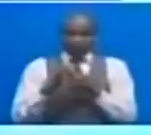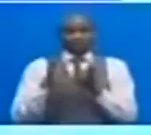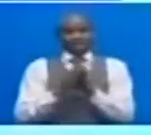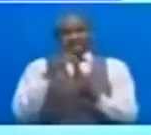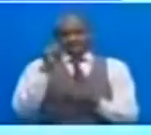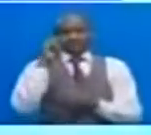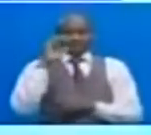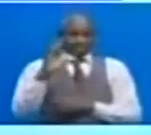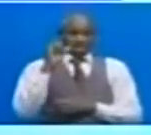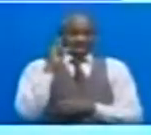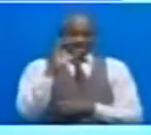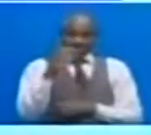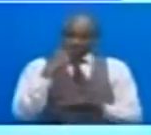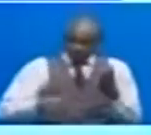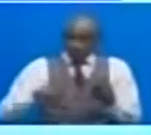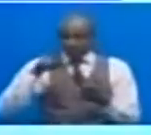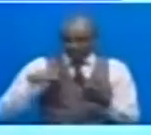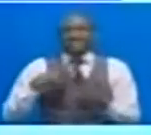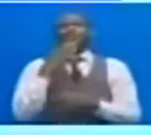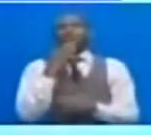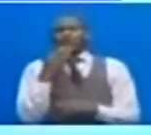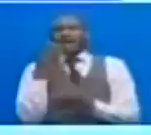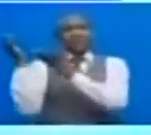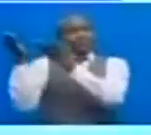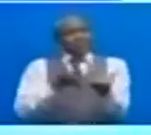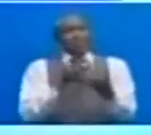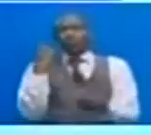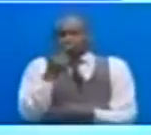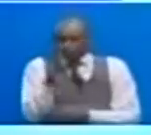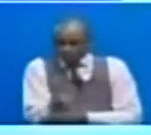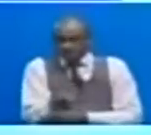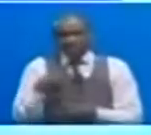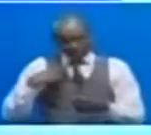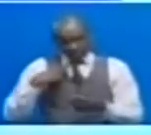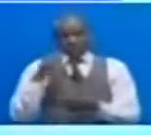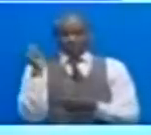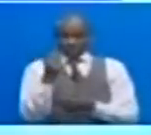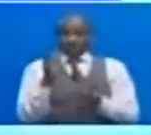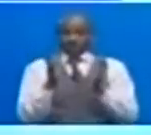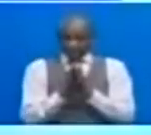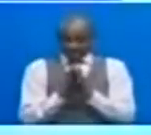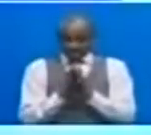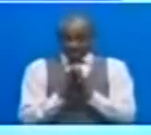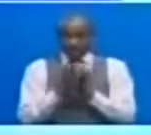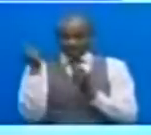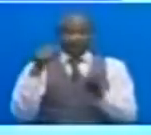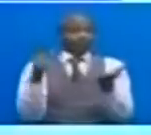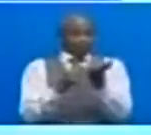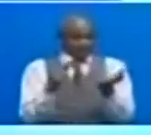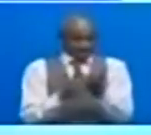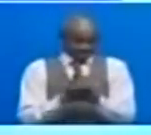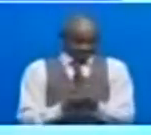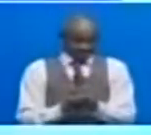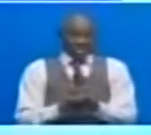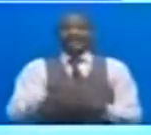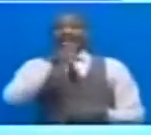Kenyatta to make public details of the sugar import deal he signed with President Yoweri Museveni of Uganda. COD